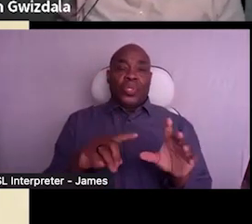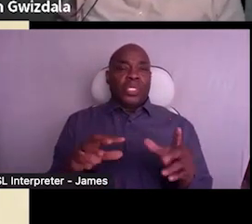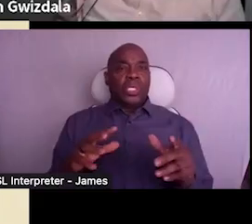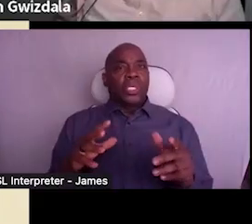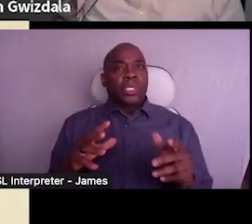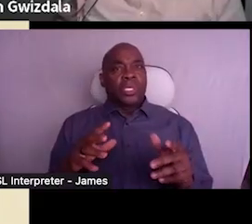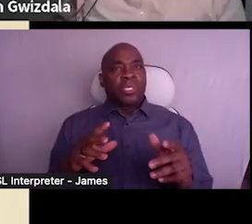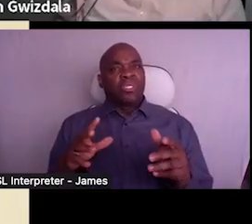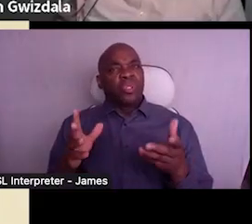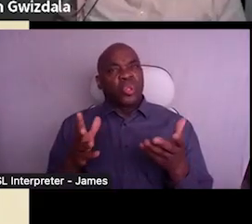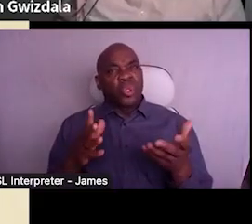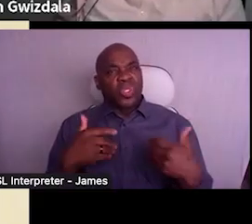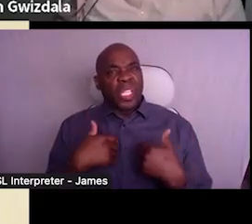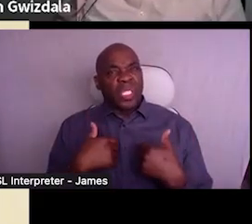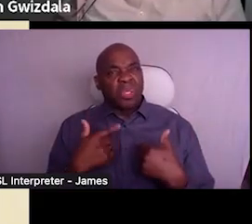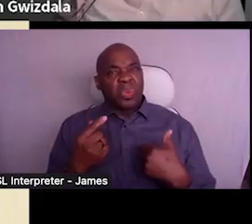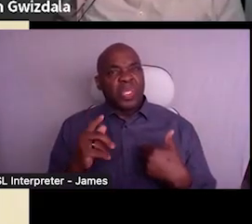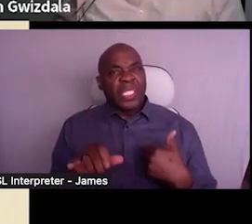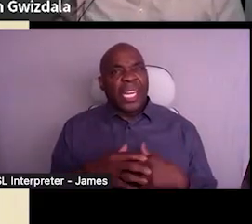animal?